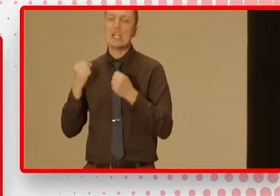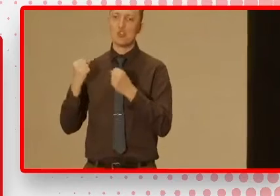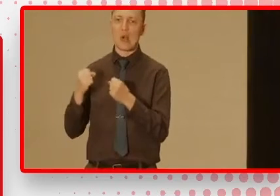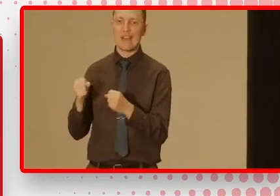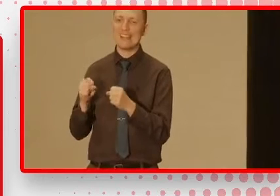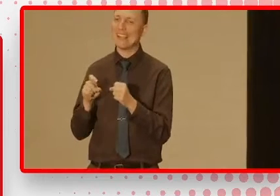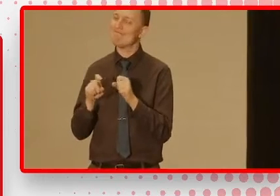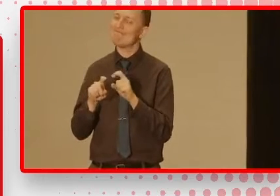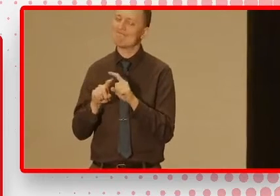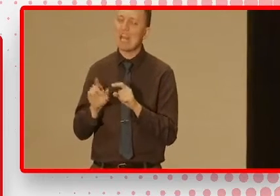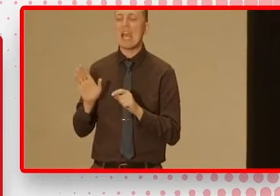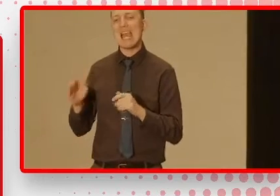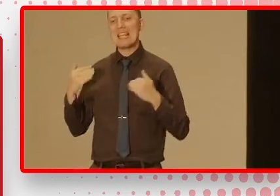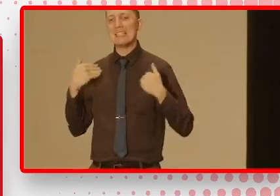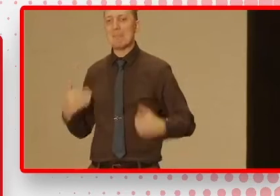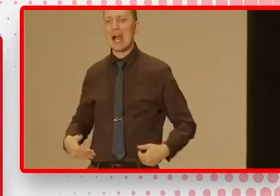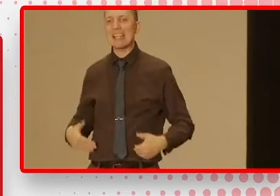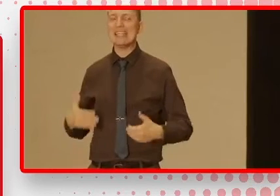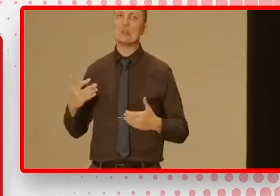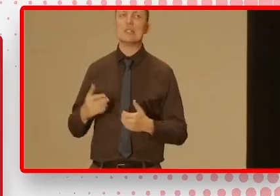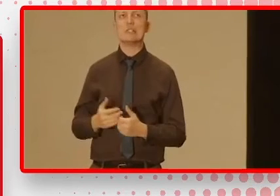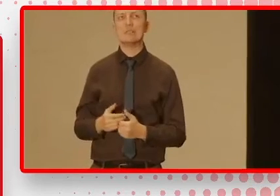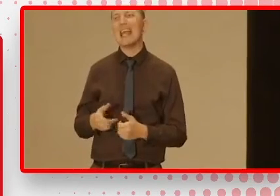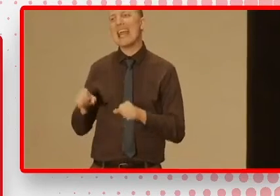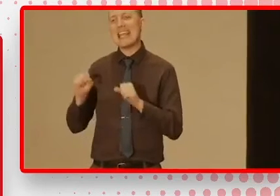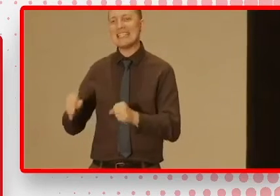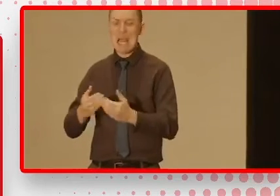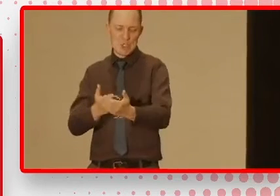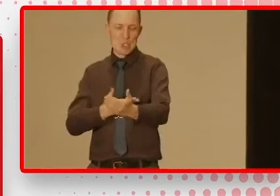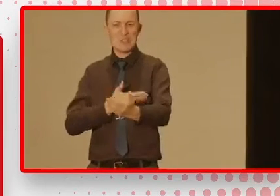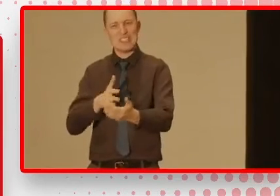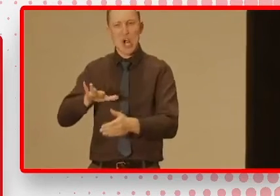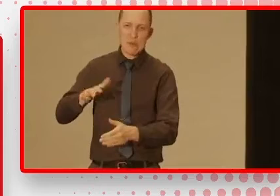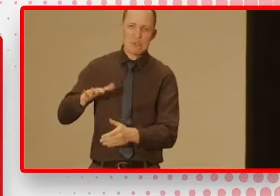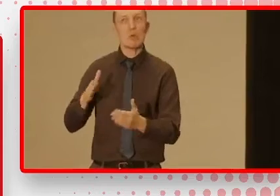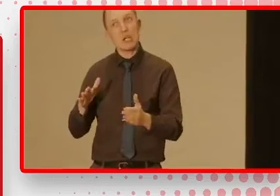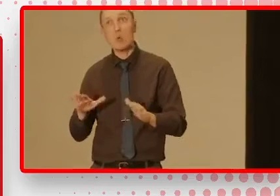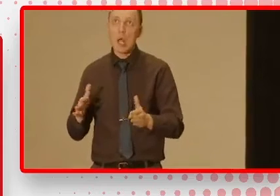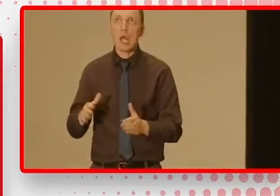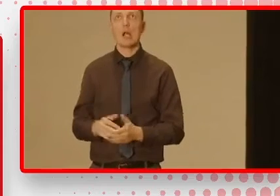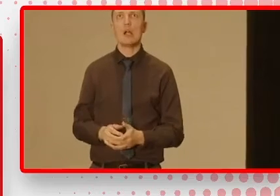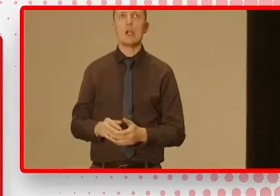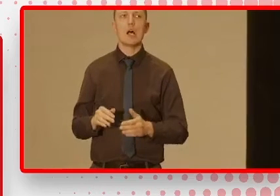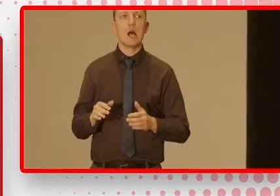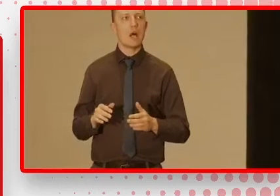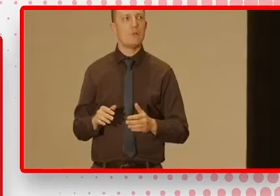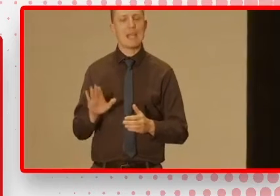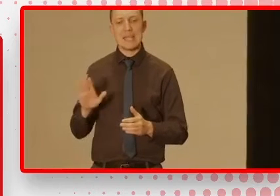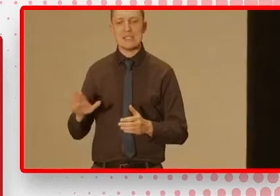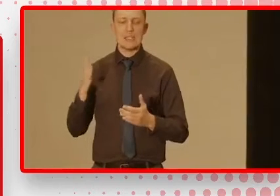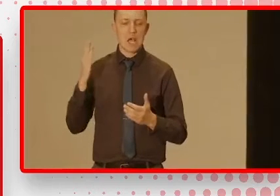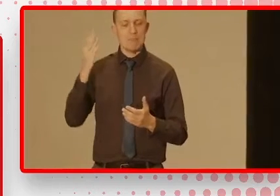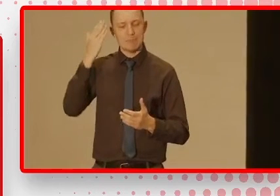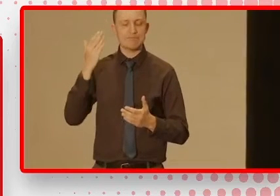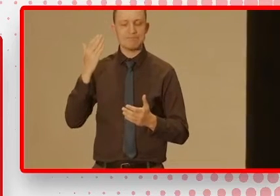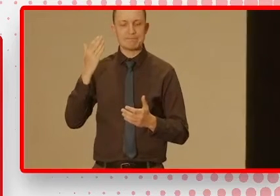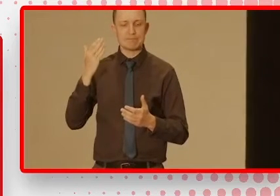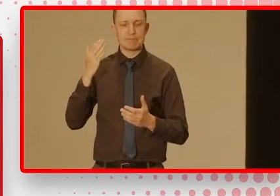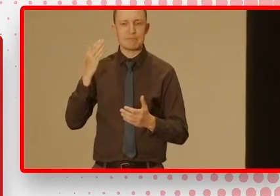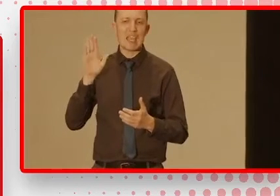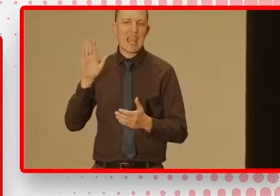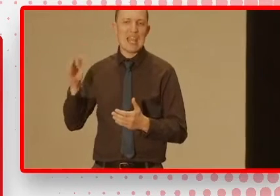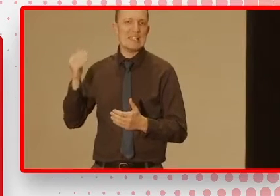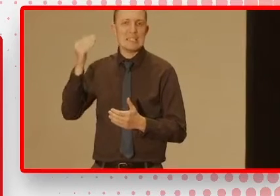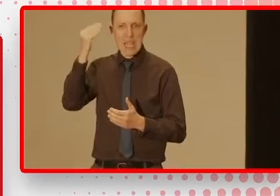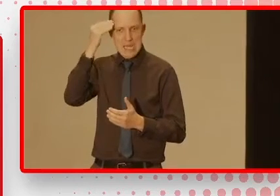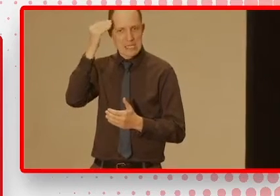body, he's able to use his arms pretty well, not his legs. His mind, his intellect was not